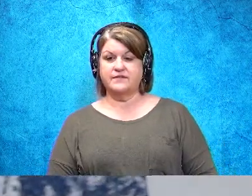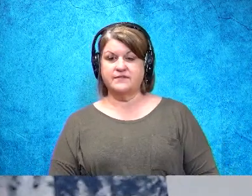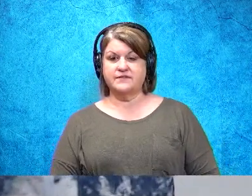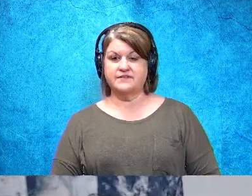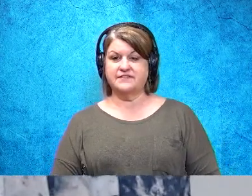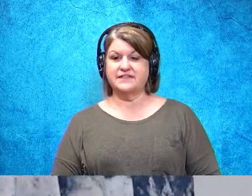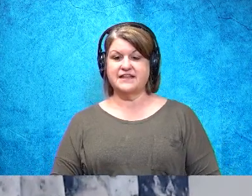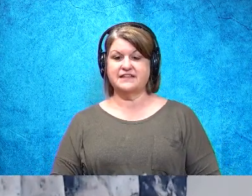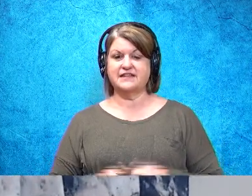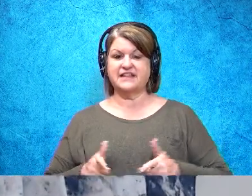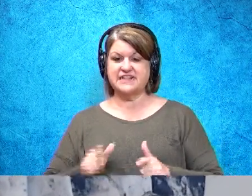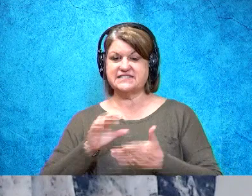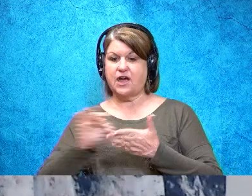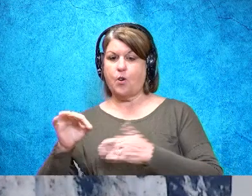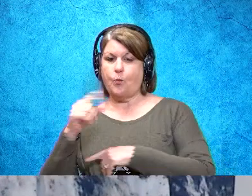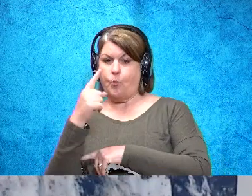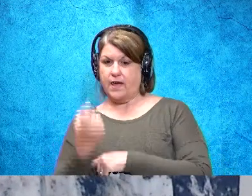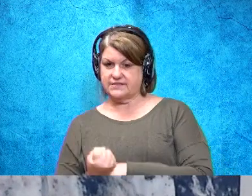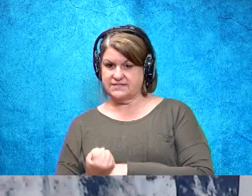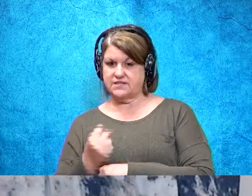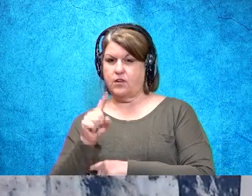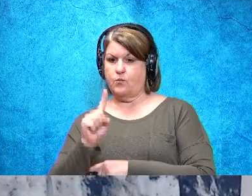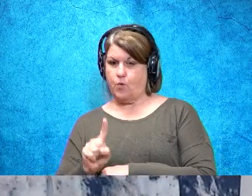Let's count our ones.